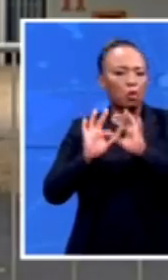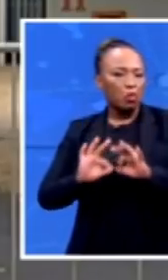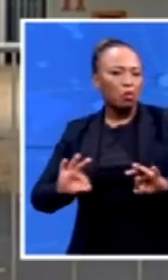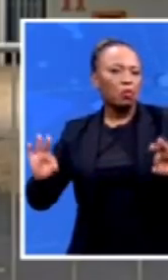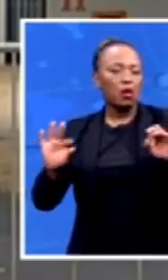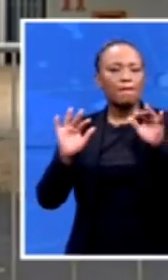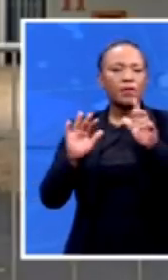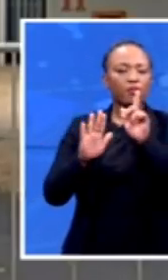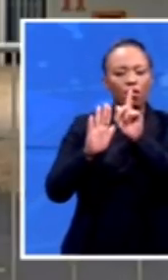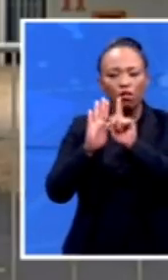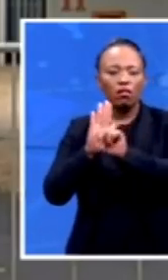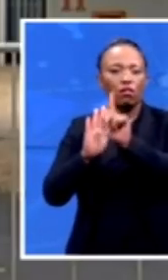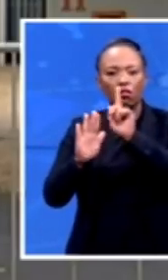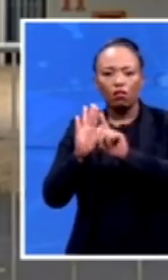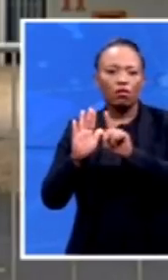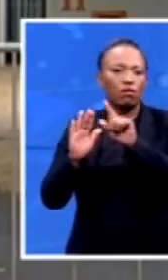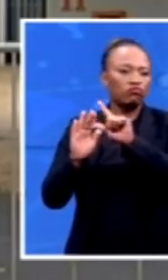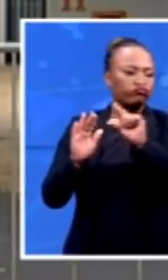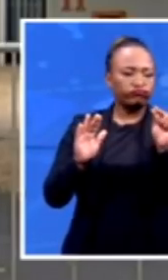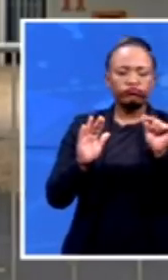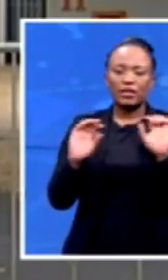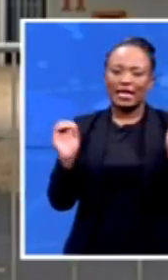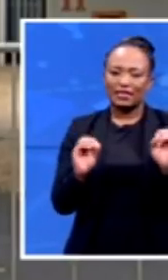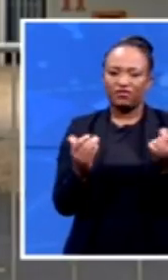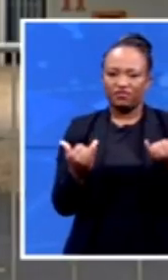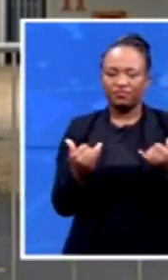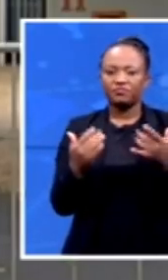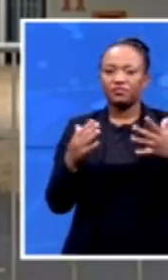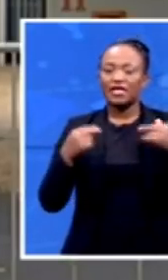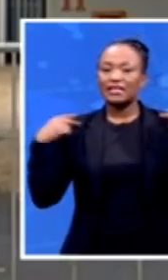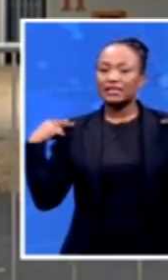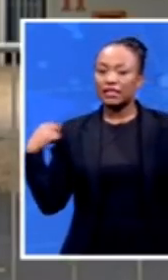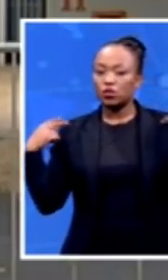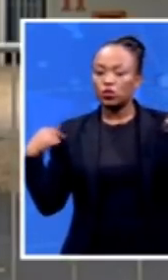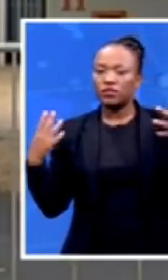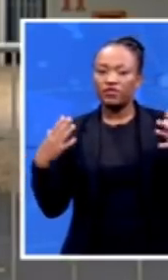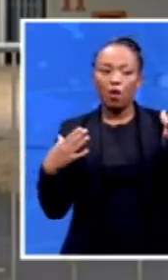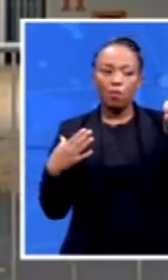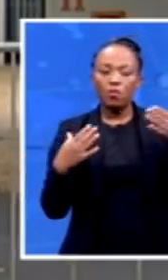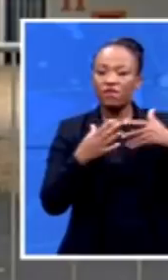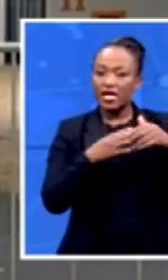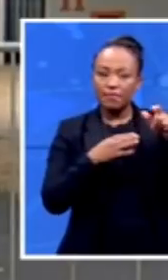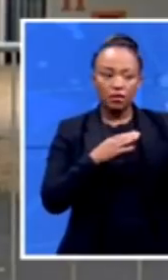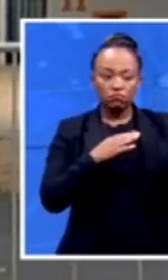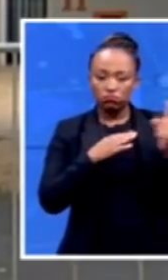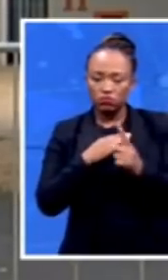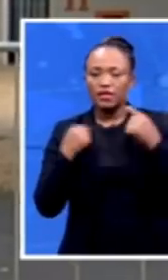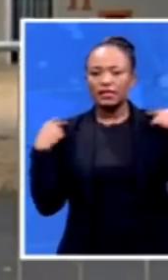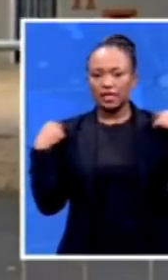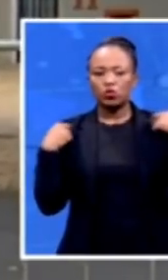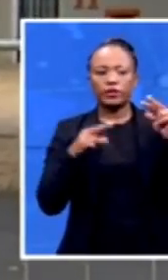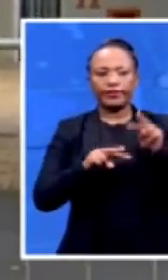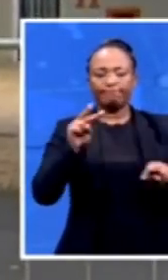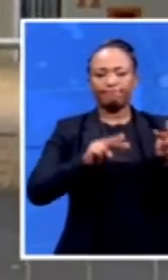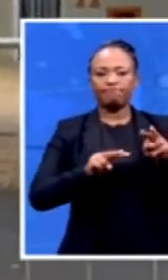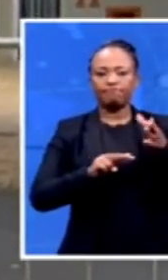been cordoned off for security detail for those people who will be paying a visit later today. We don't know what time yet the president will be